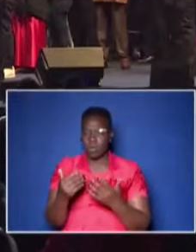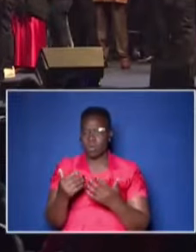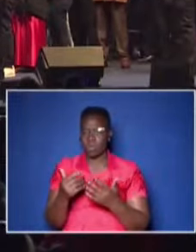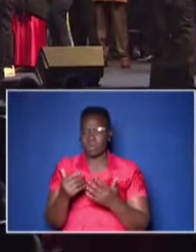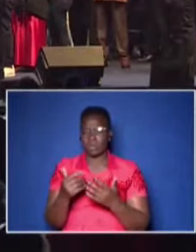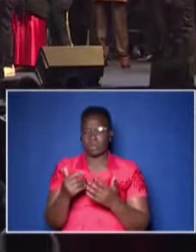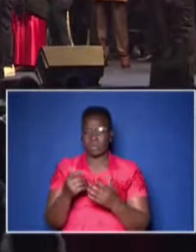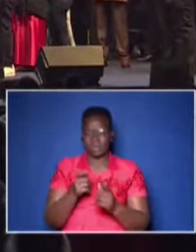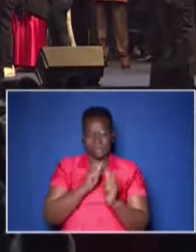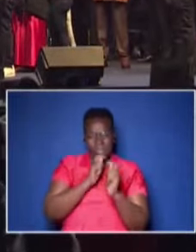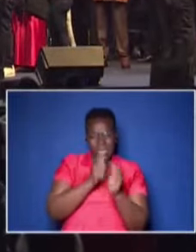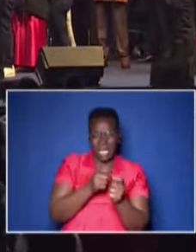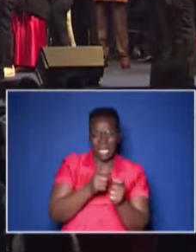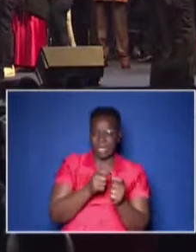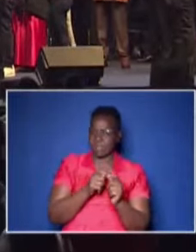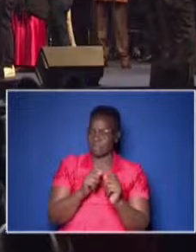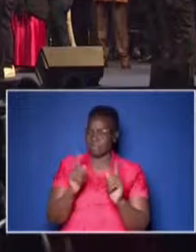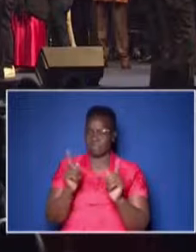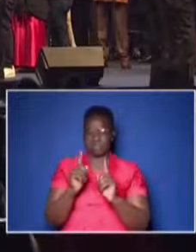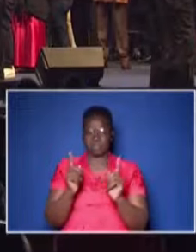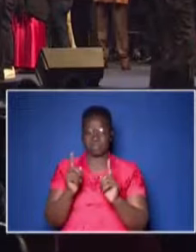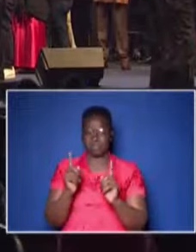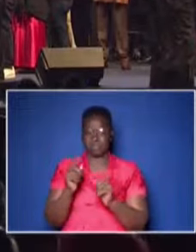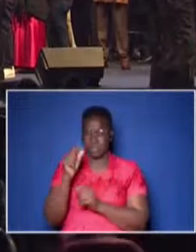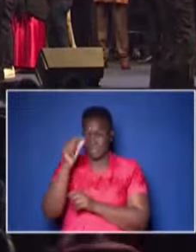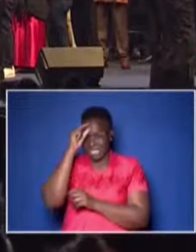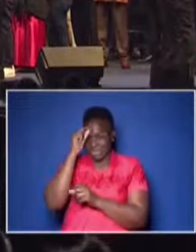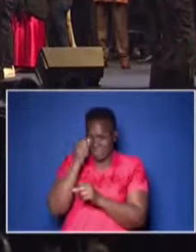talent that God's work is